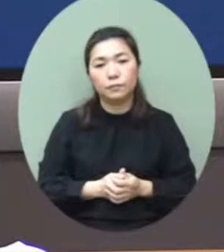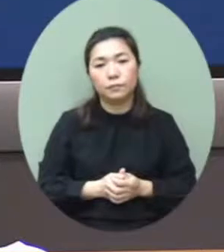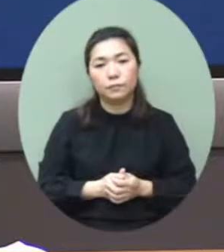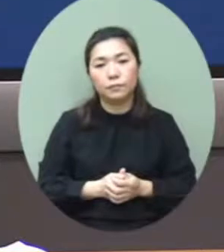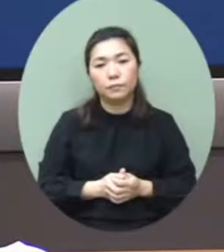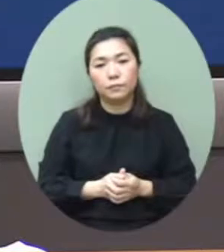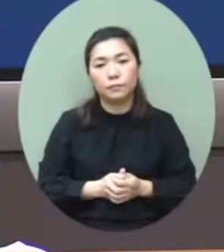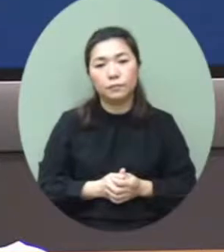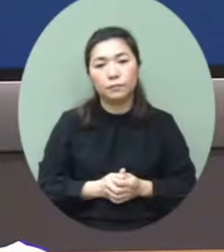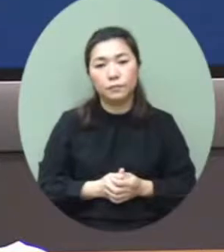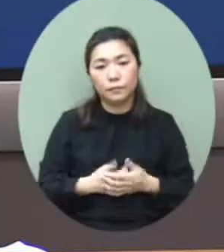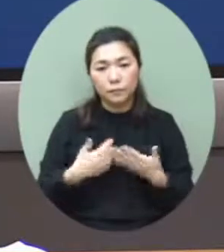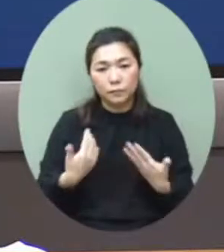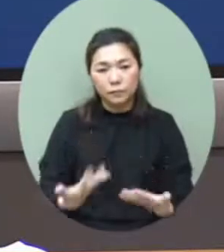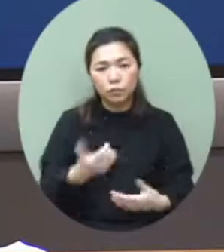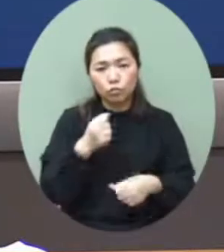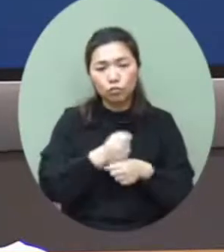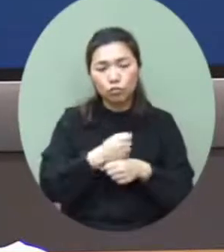juncture.